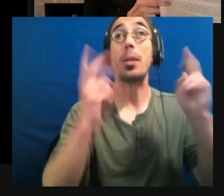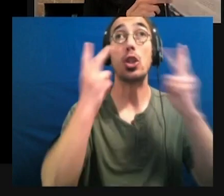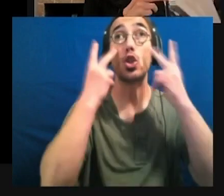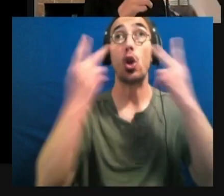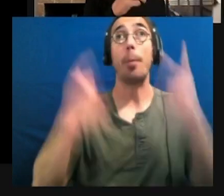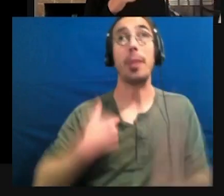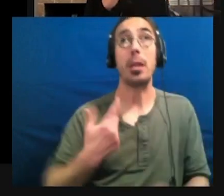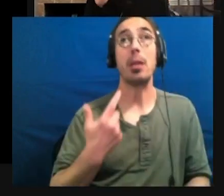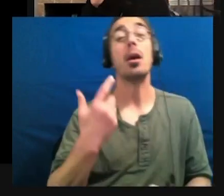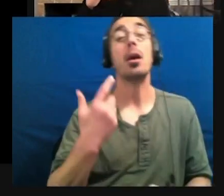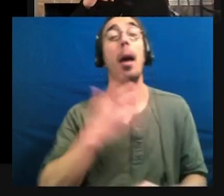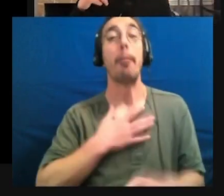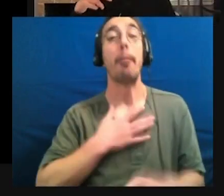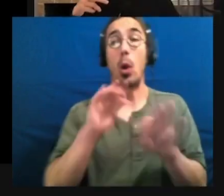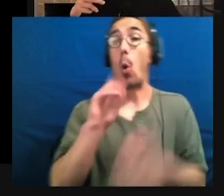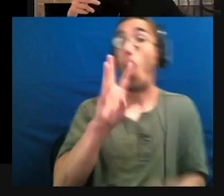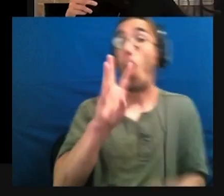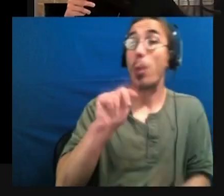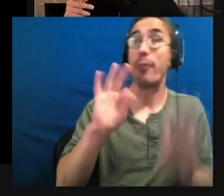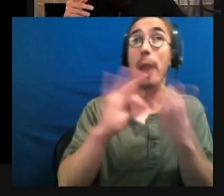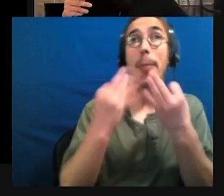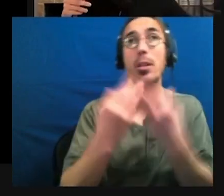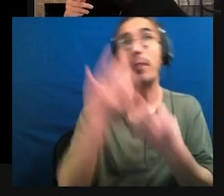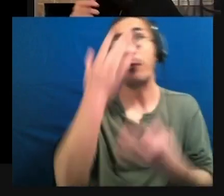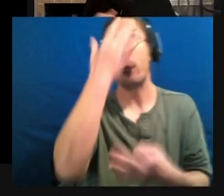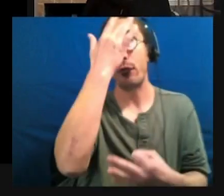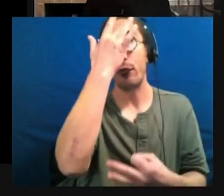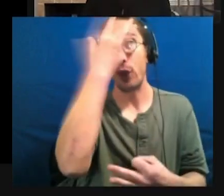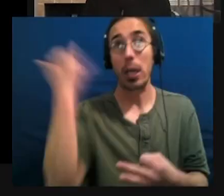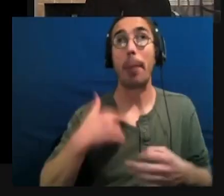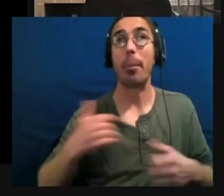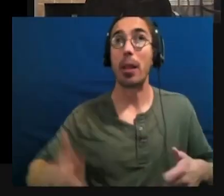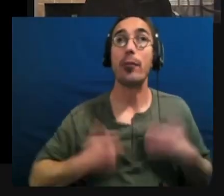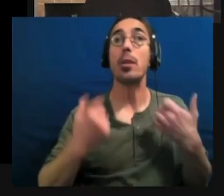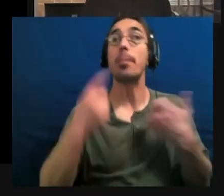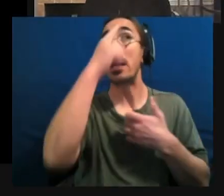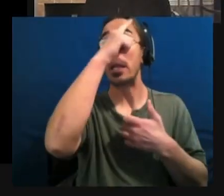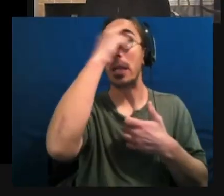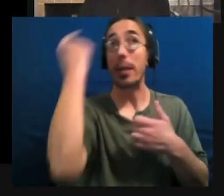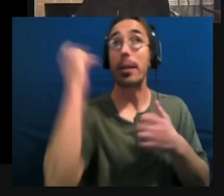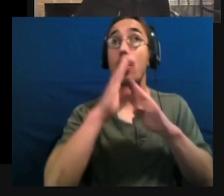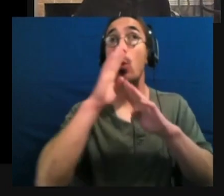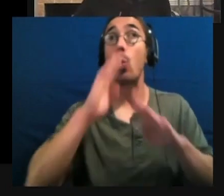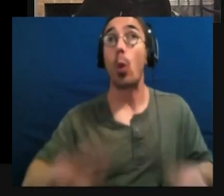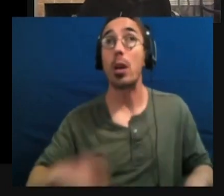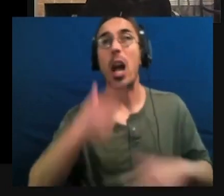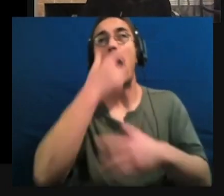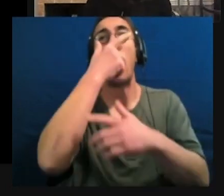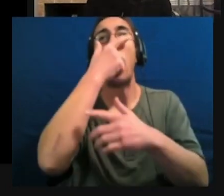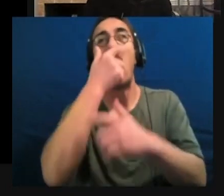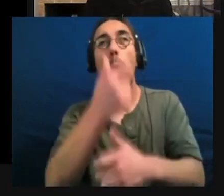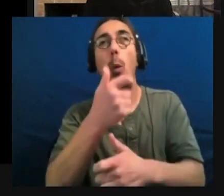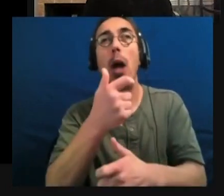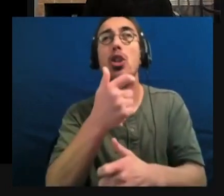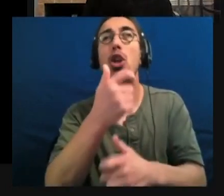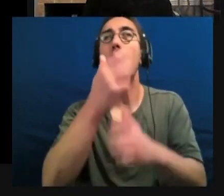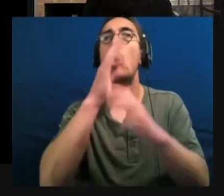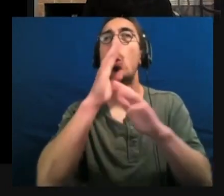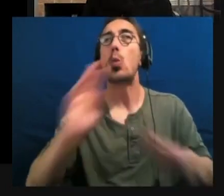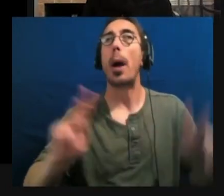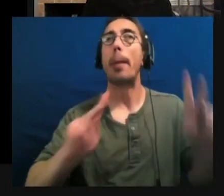existence many times. I guess because I am quiet. I watch quiet people though myself, because they are like